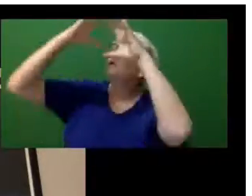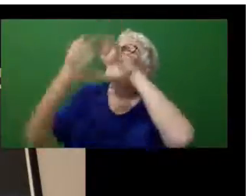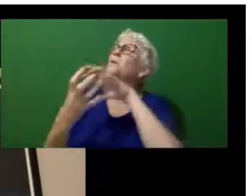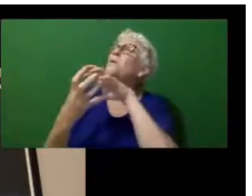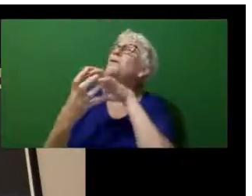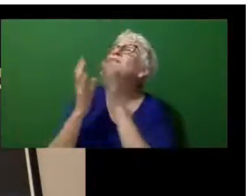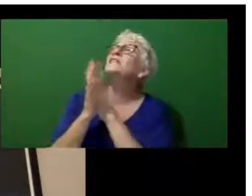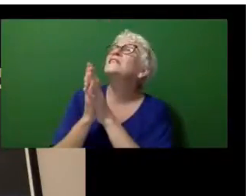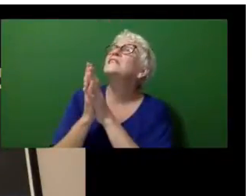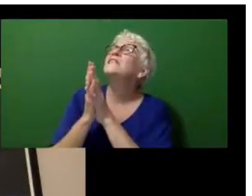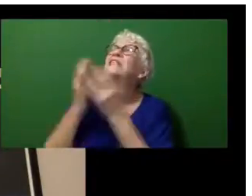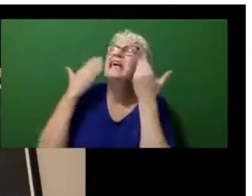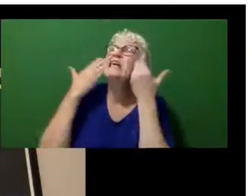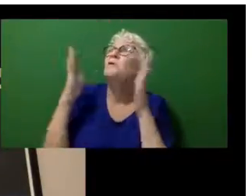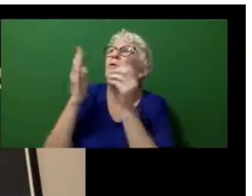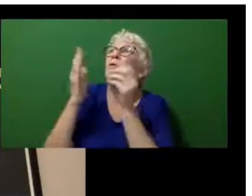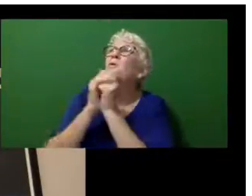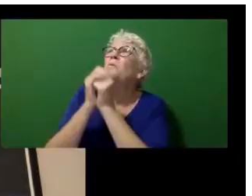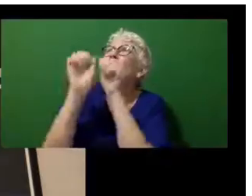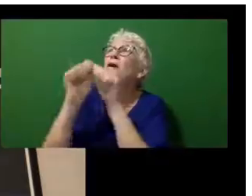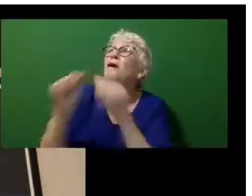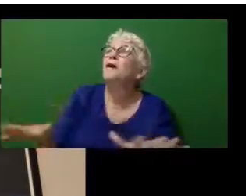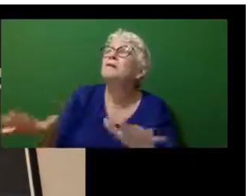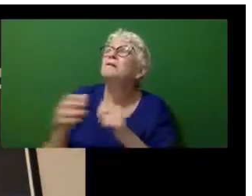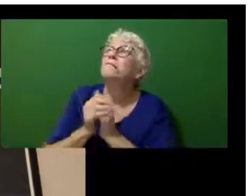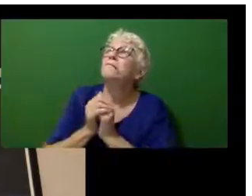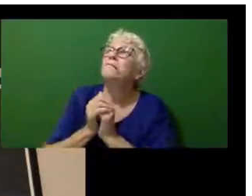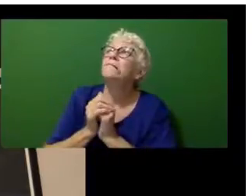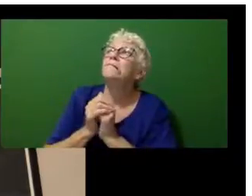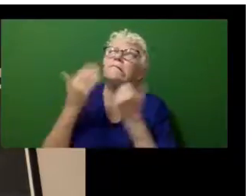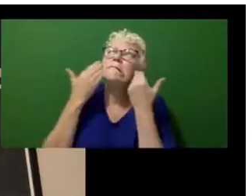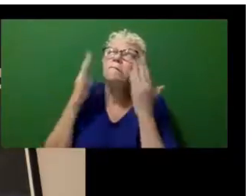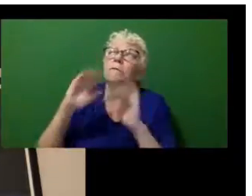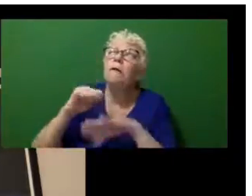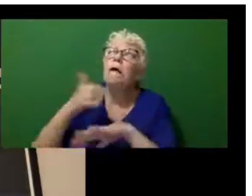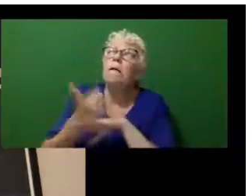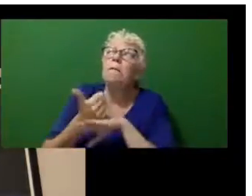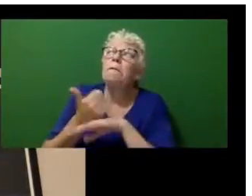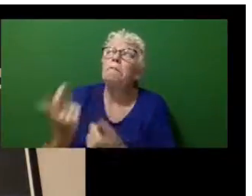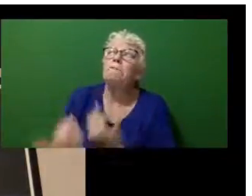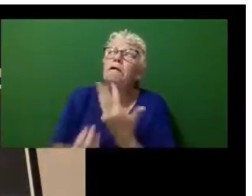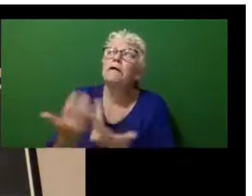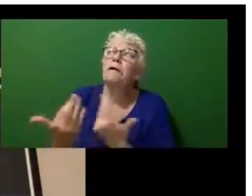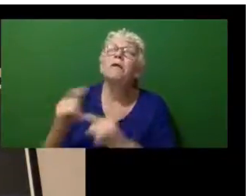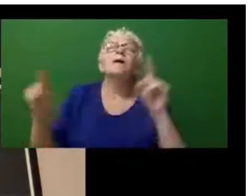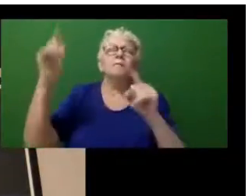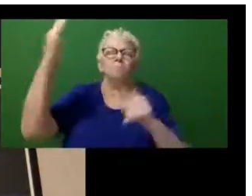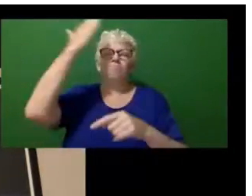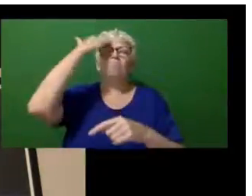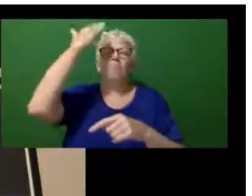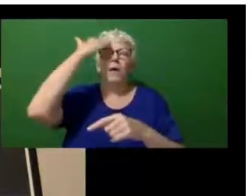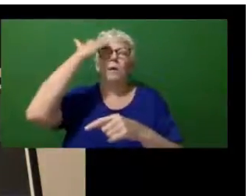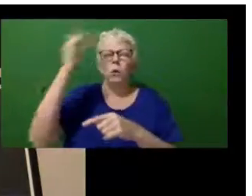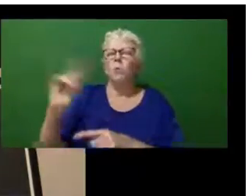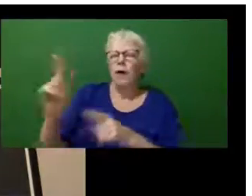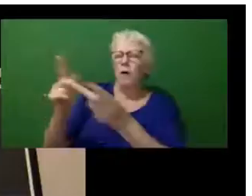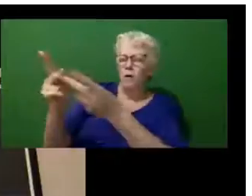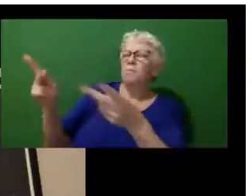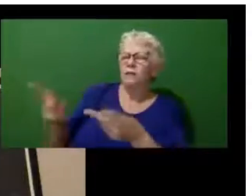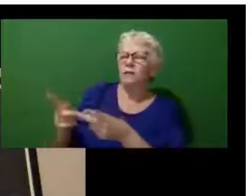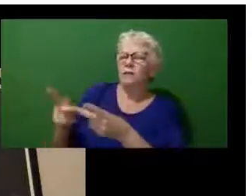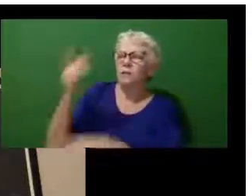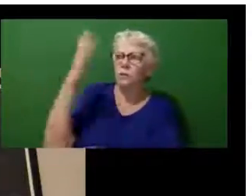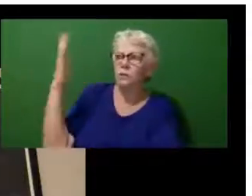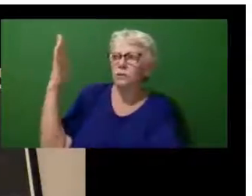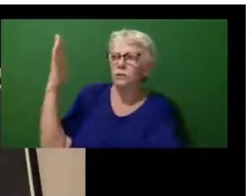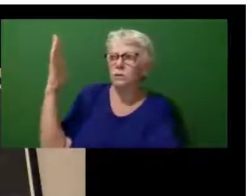of the universe, I don't know the special prayer, and I don't know how to light the fire, but I know the